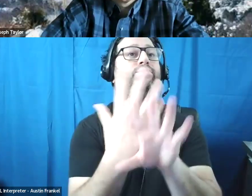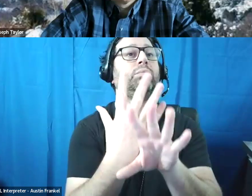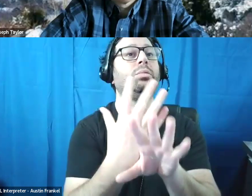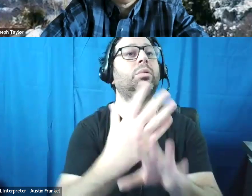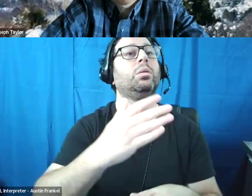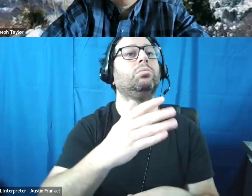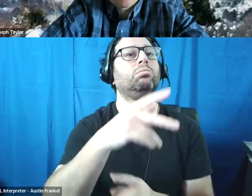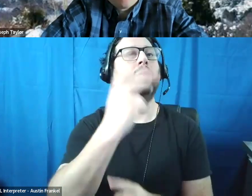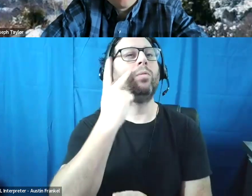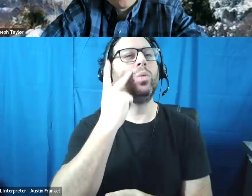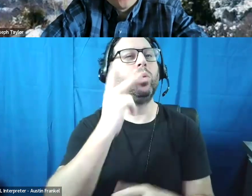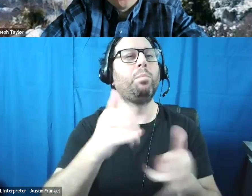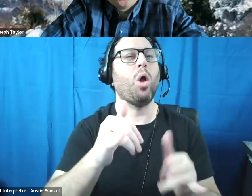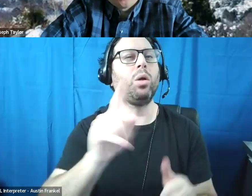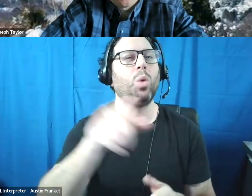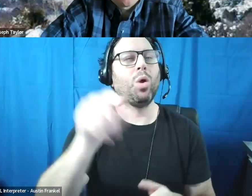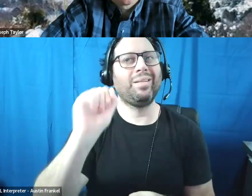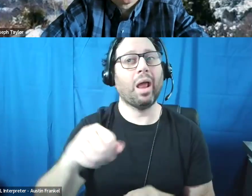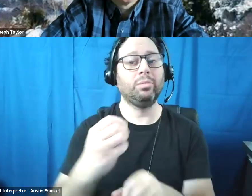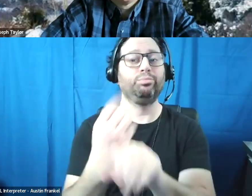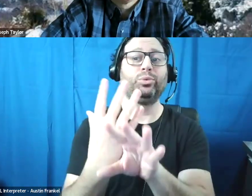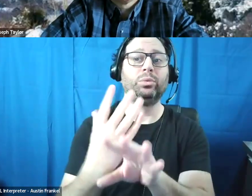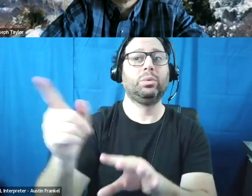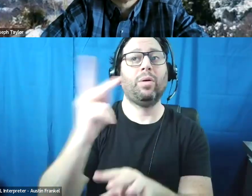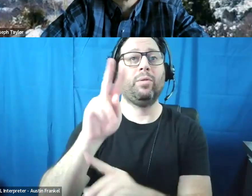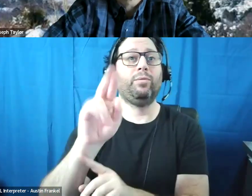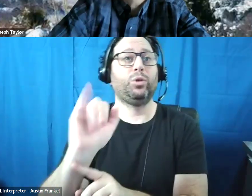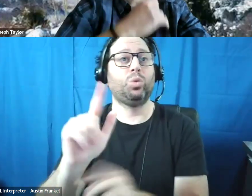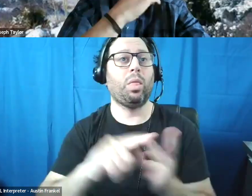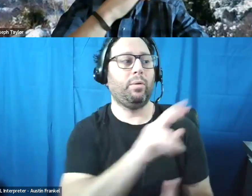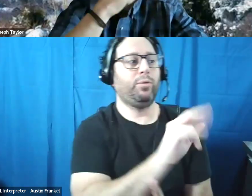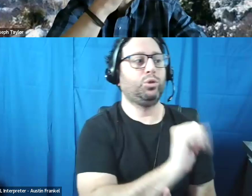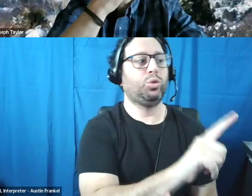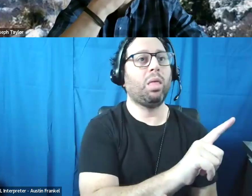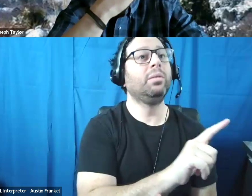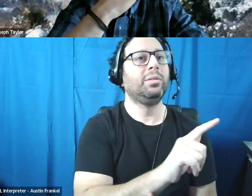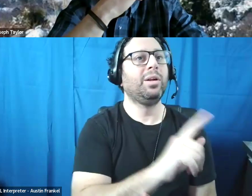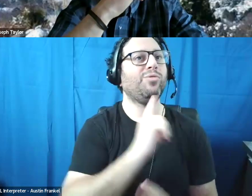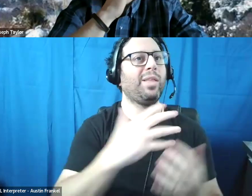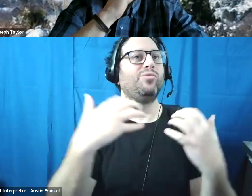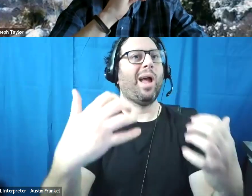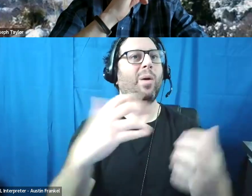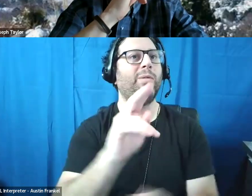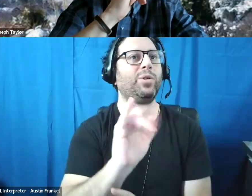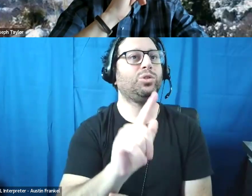can attend online. And those are our most attended events because